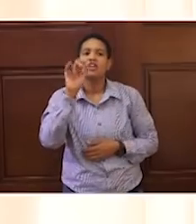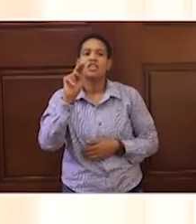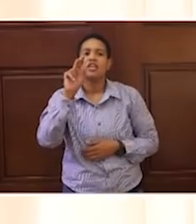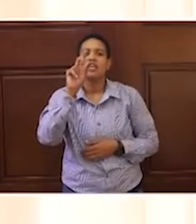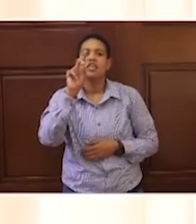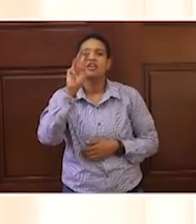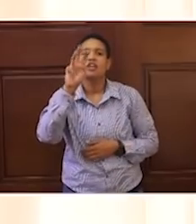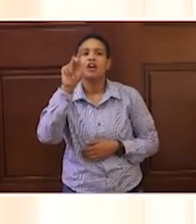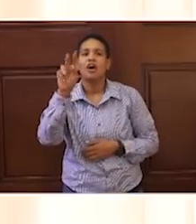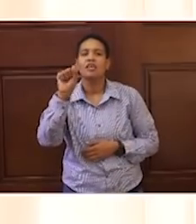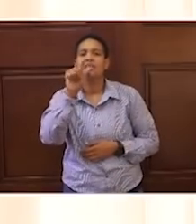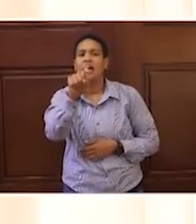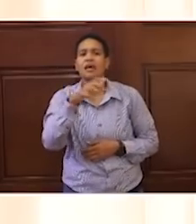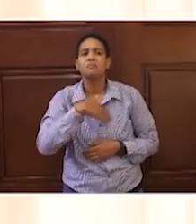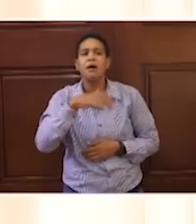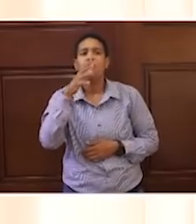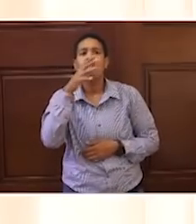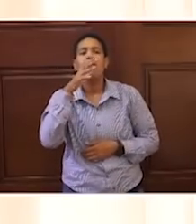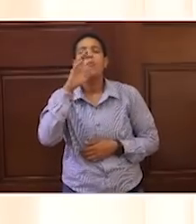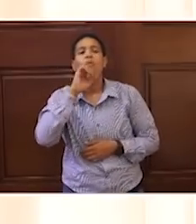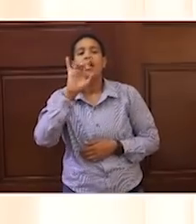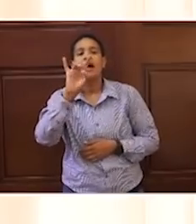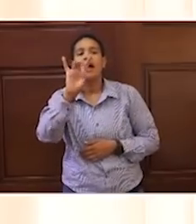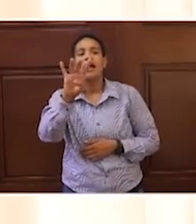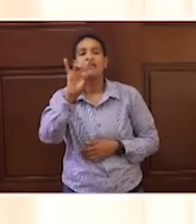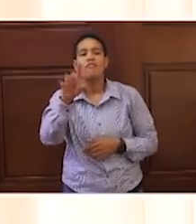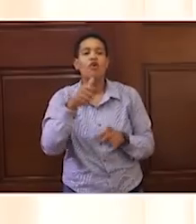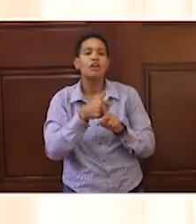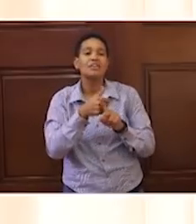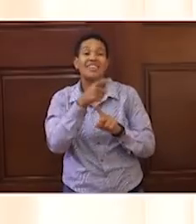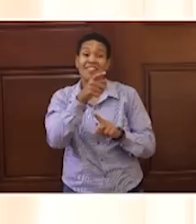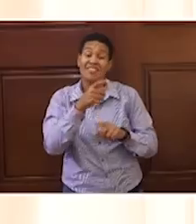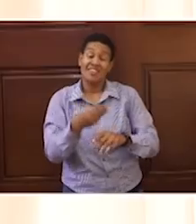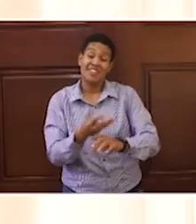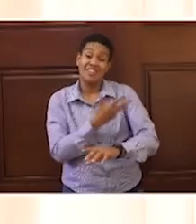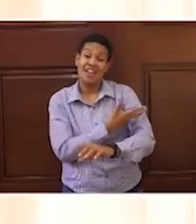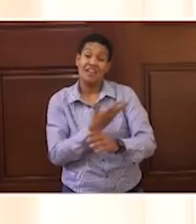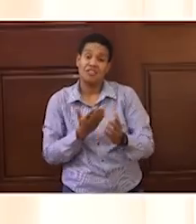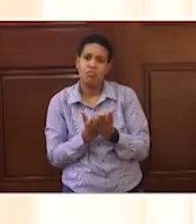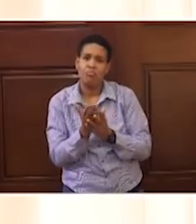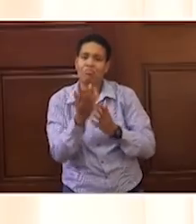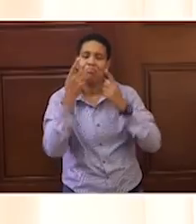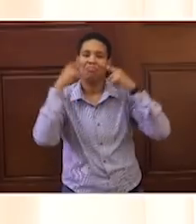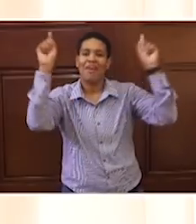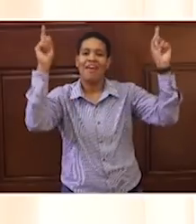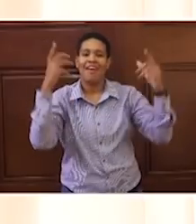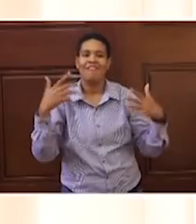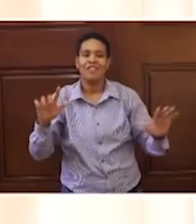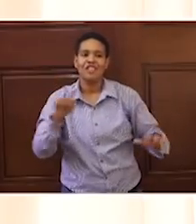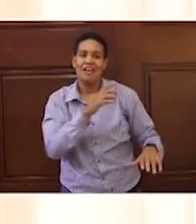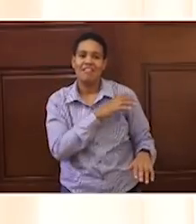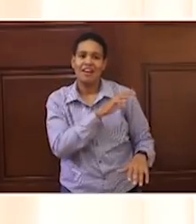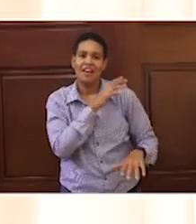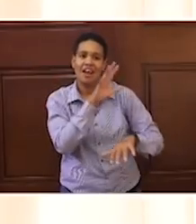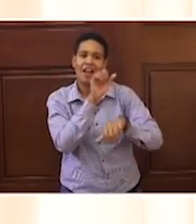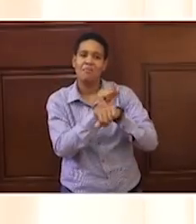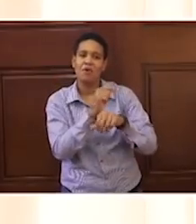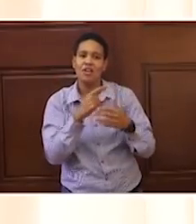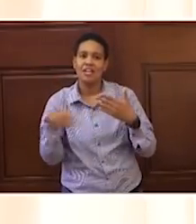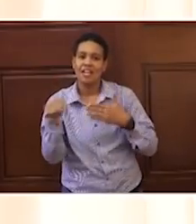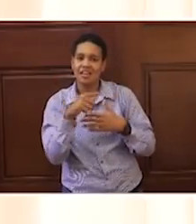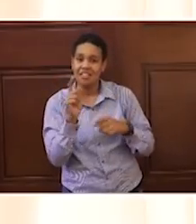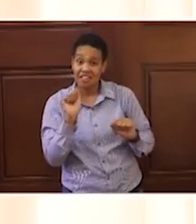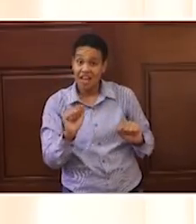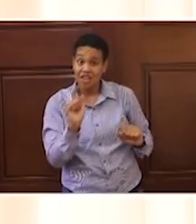my mom is 84 years old. She's a cancer survivor. She has a clinic appointment next week. What does that mean? Can she